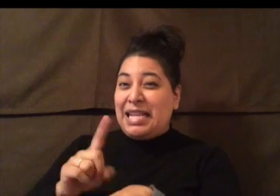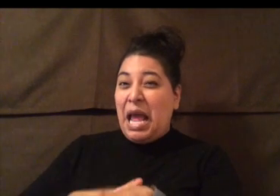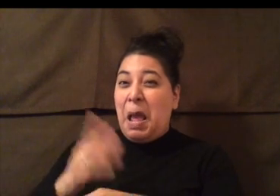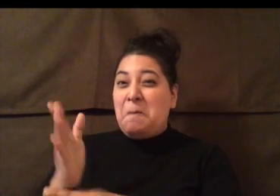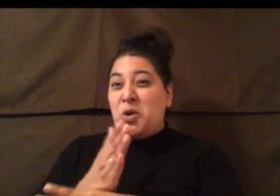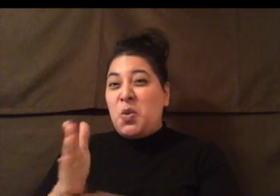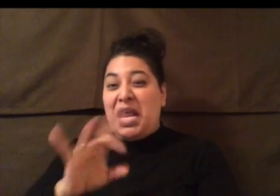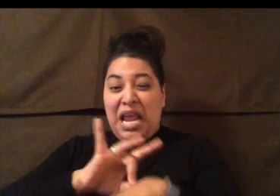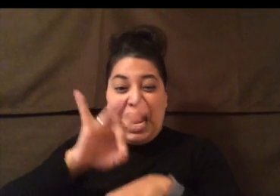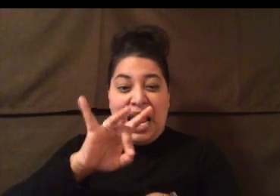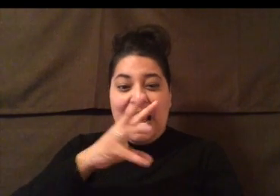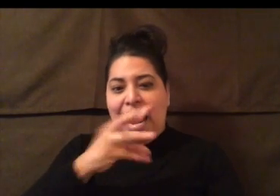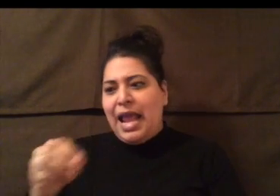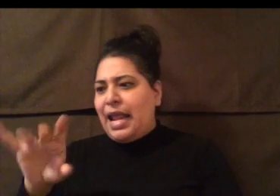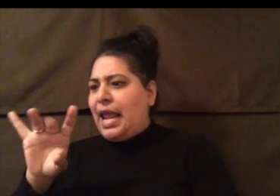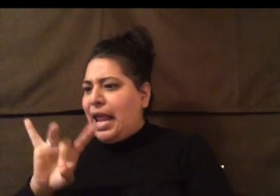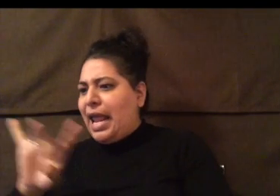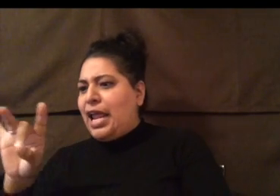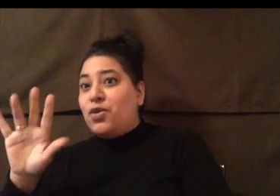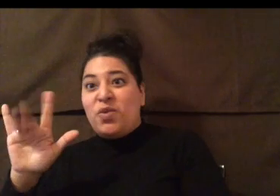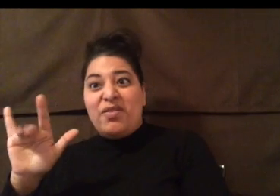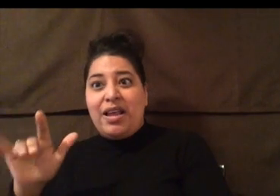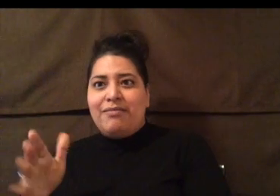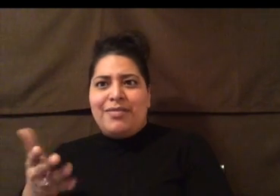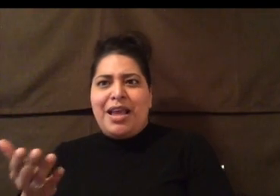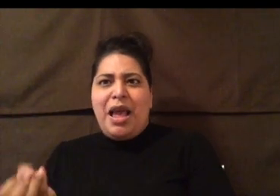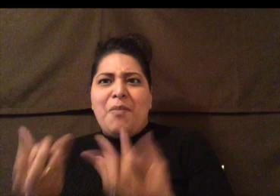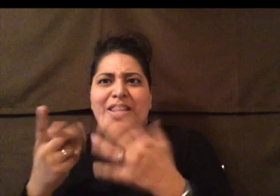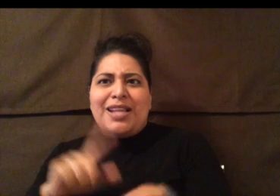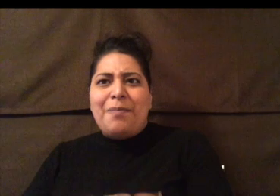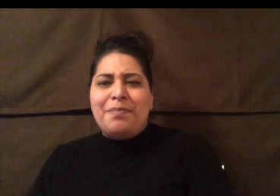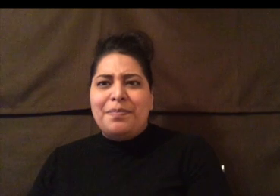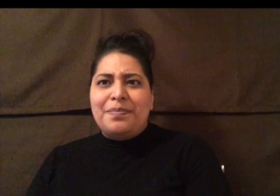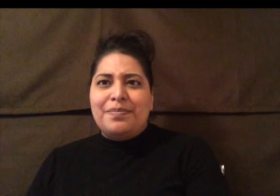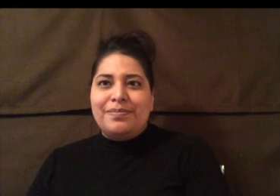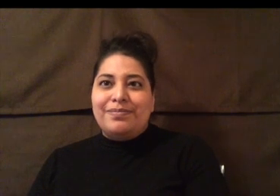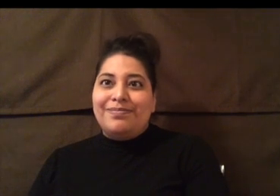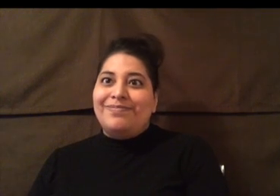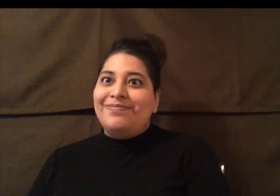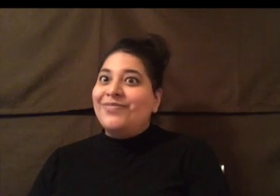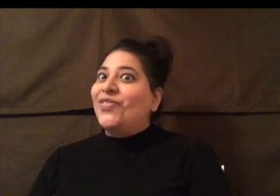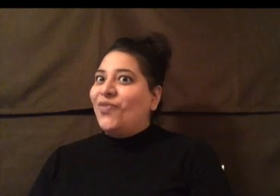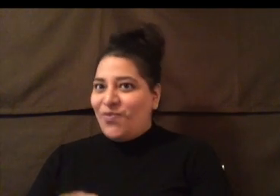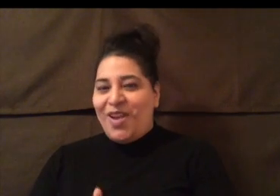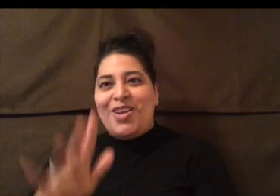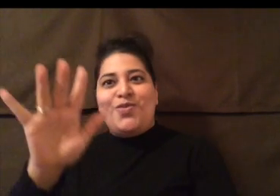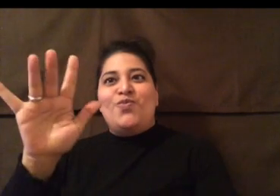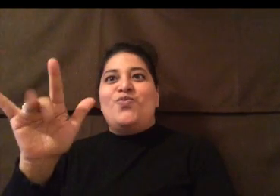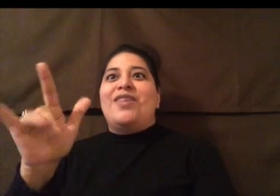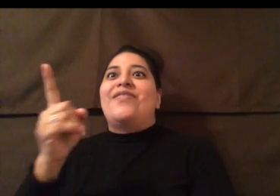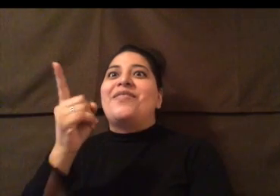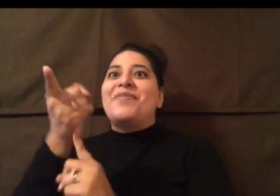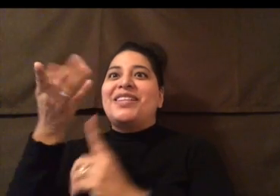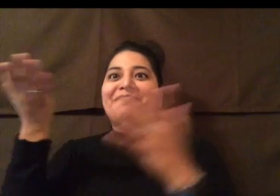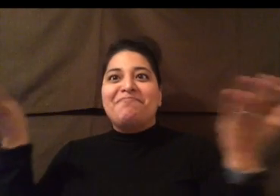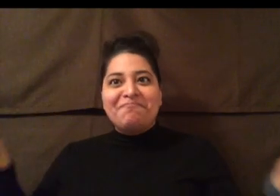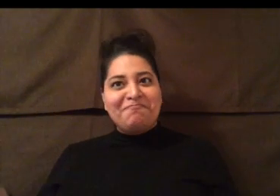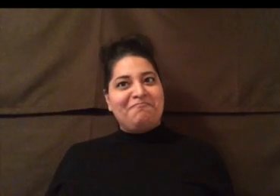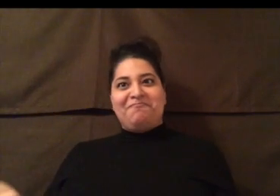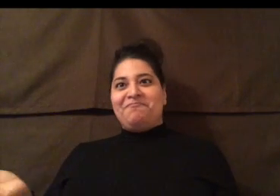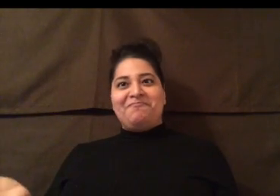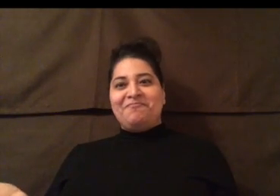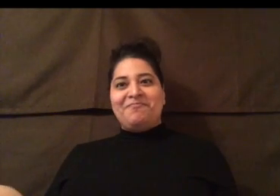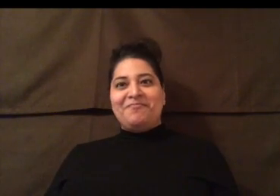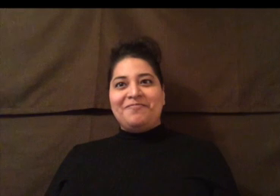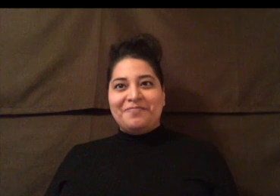which will put me at 8 o'clock. And then it's easy for me to see that the time between 8